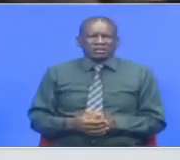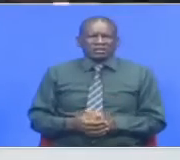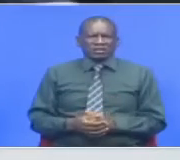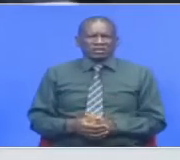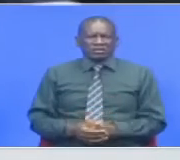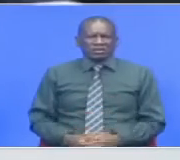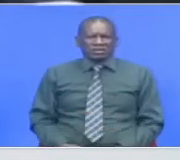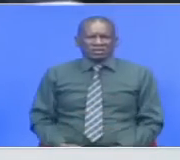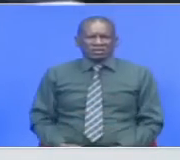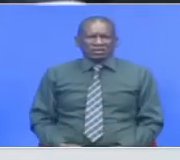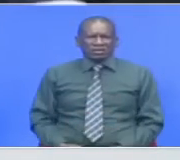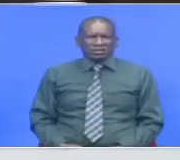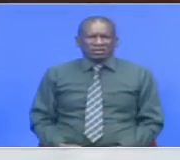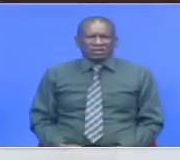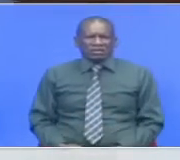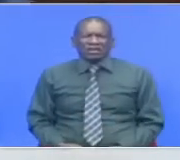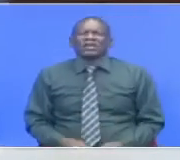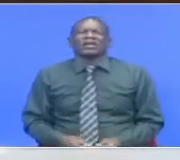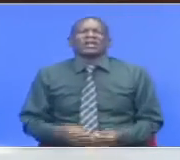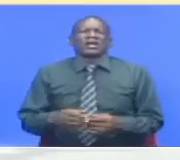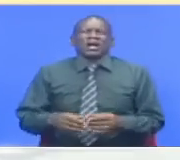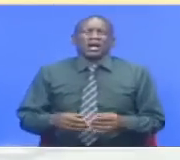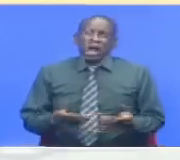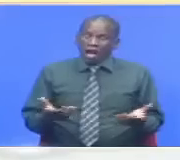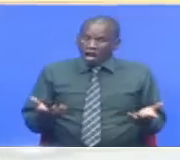Yes! Musi Tishwe! Allah!